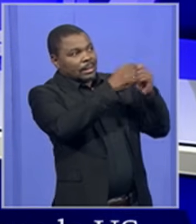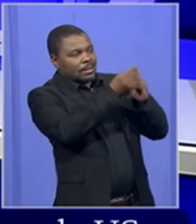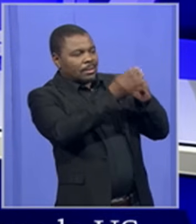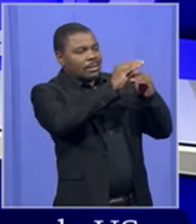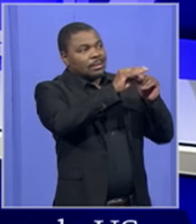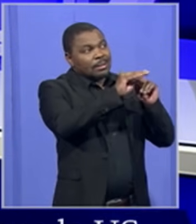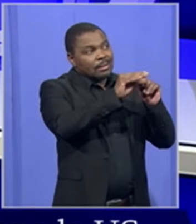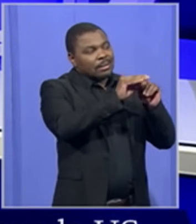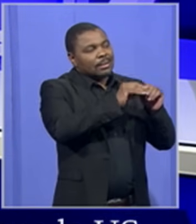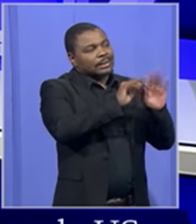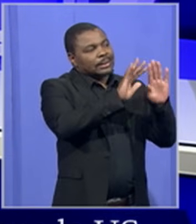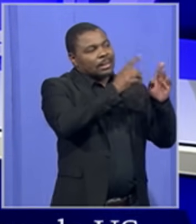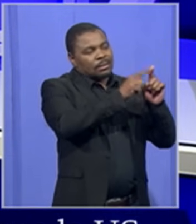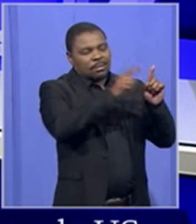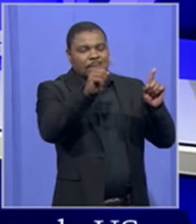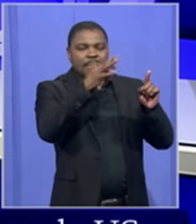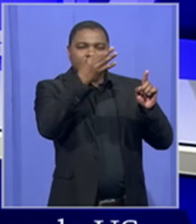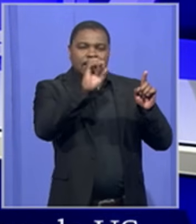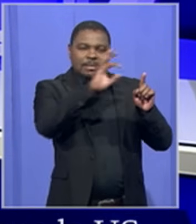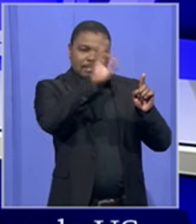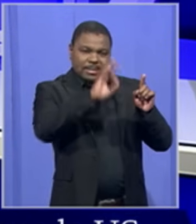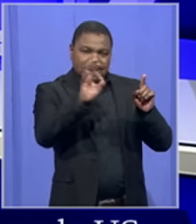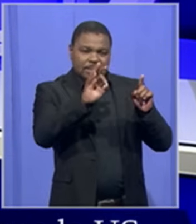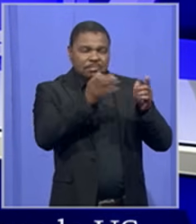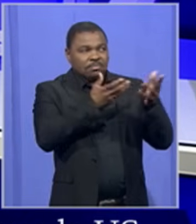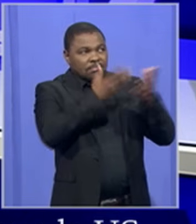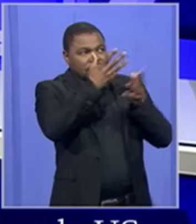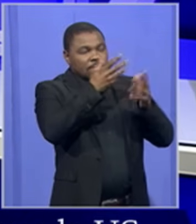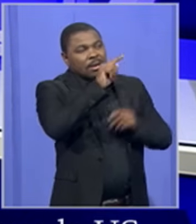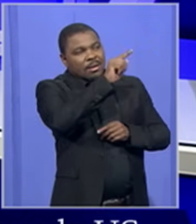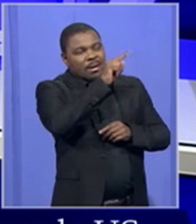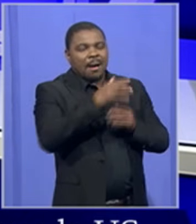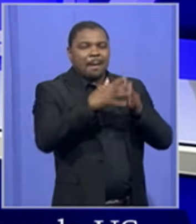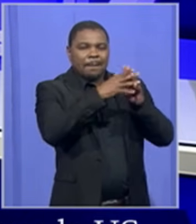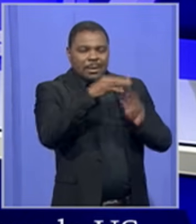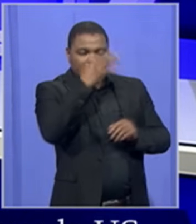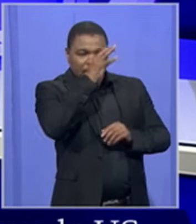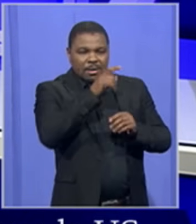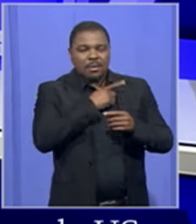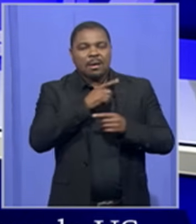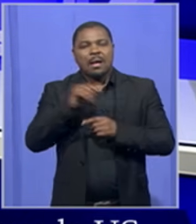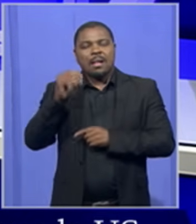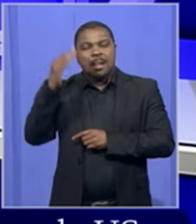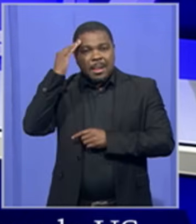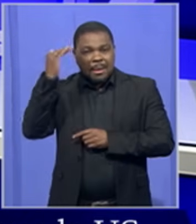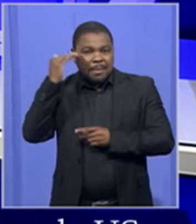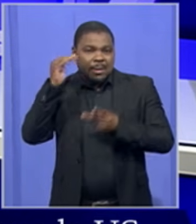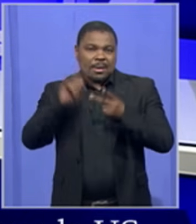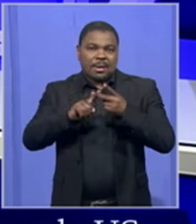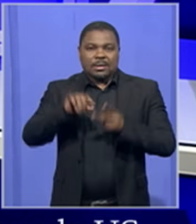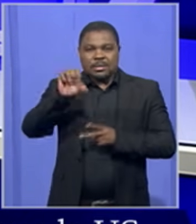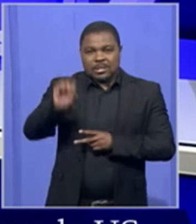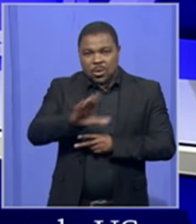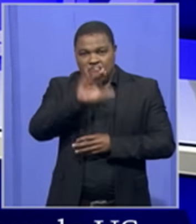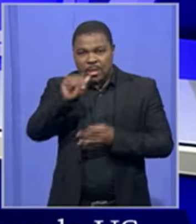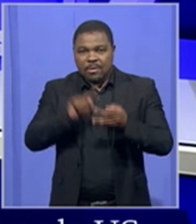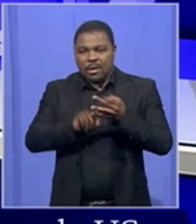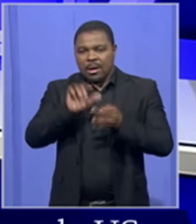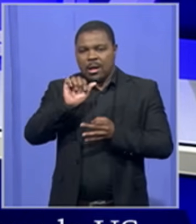le 30 le botsamaisi jwa ga Donald Trump bo le manegileng Libya, Afrika Borwa, Algeria le